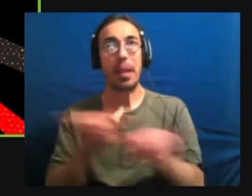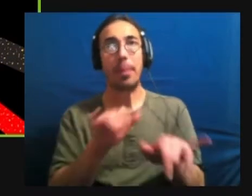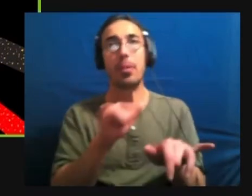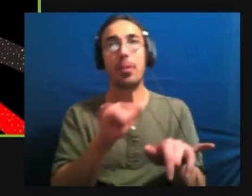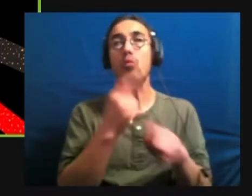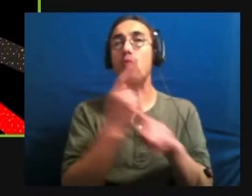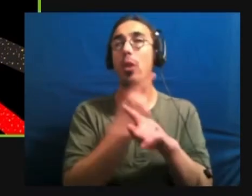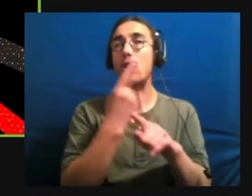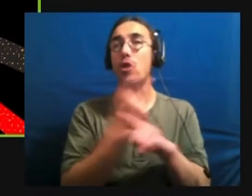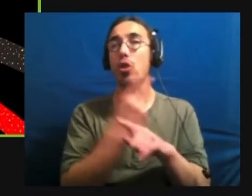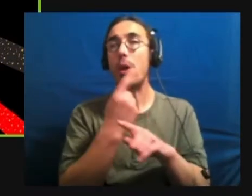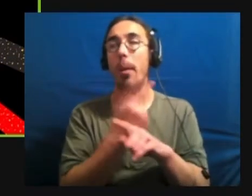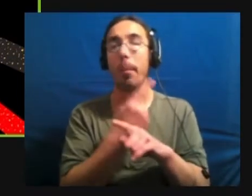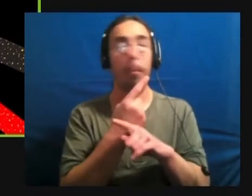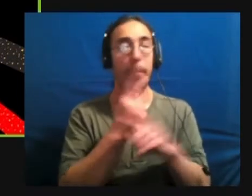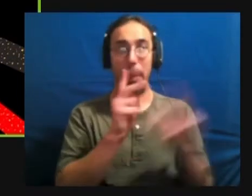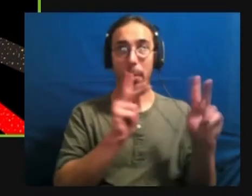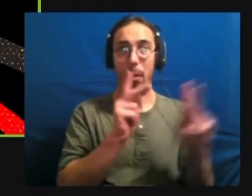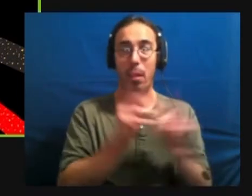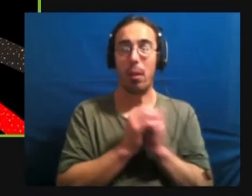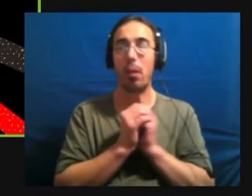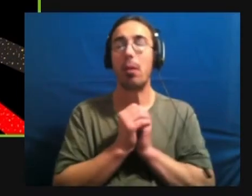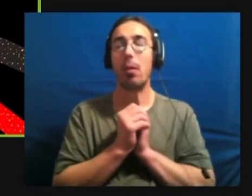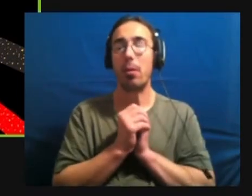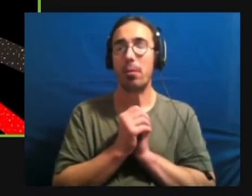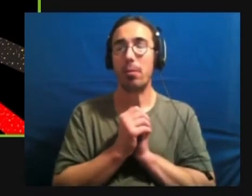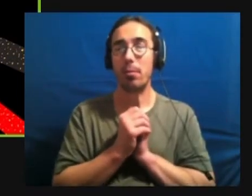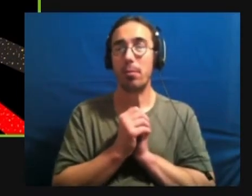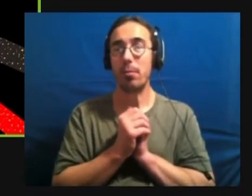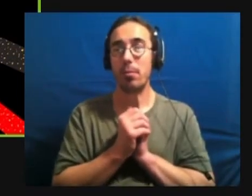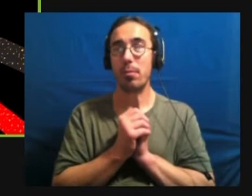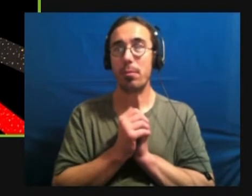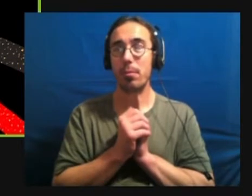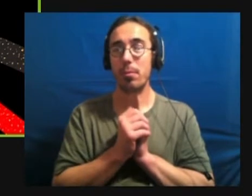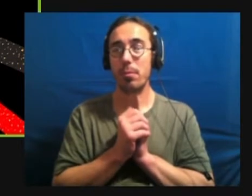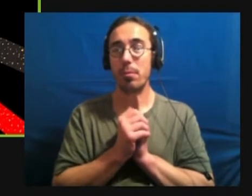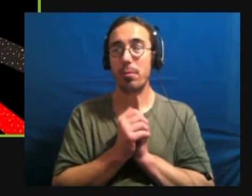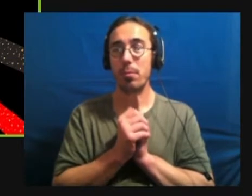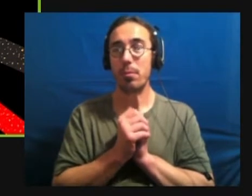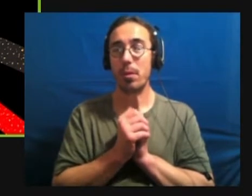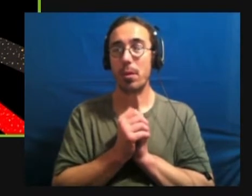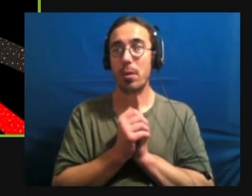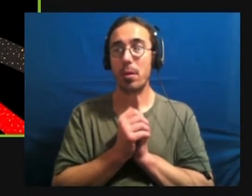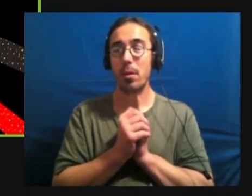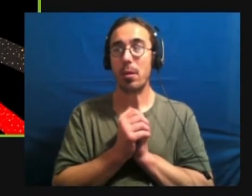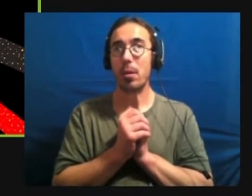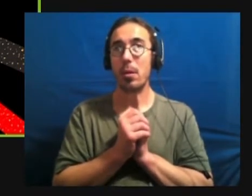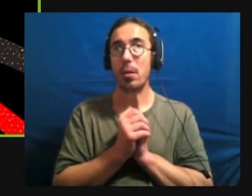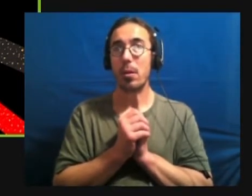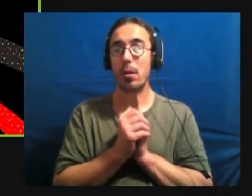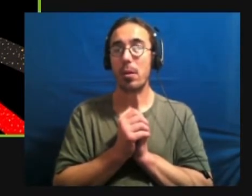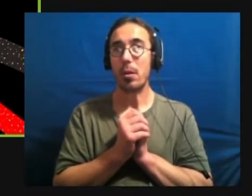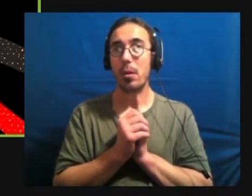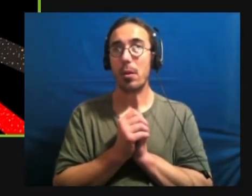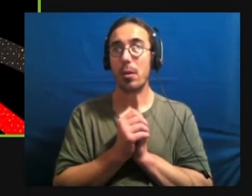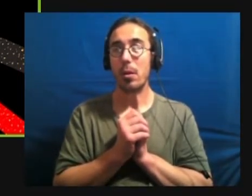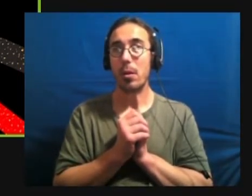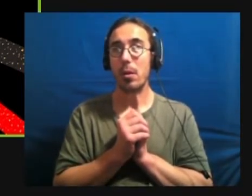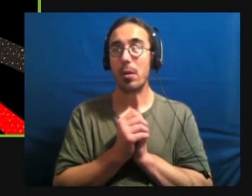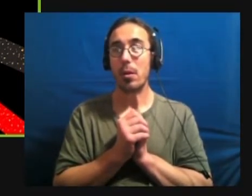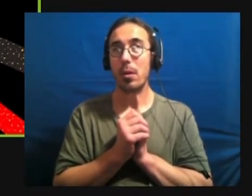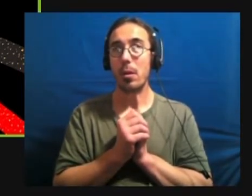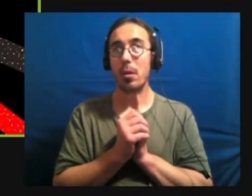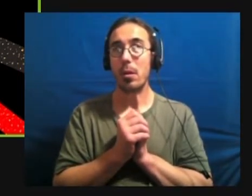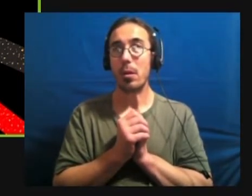people, which, as Tara was just explaining. And autistic identities are more contingent on passions, values,